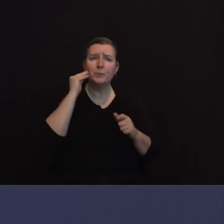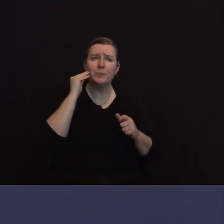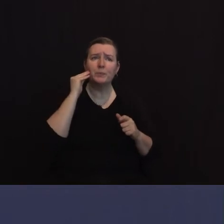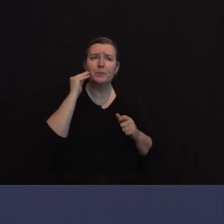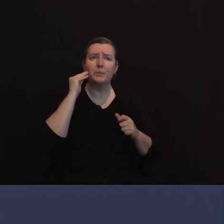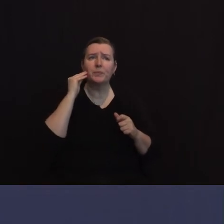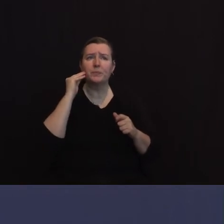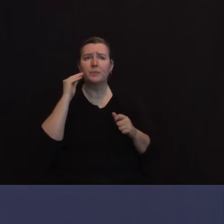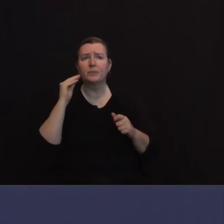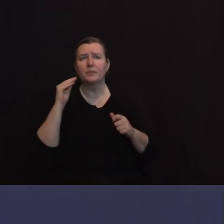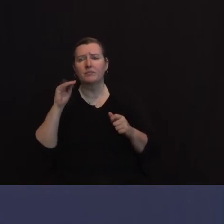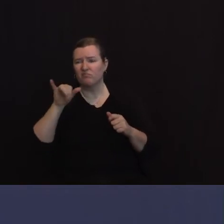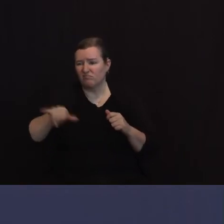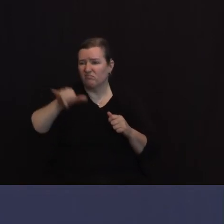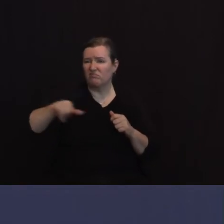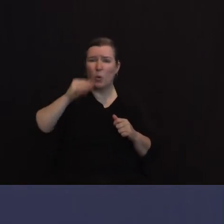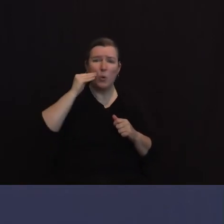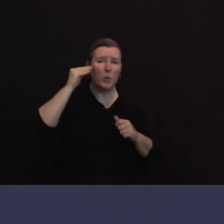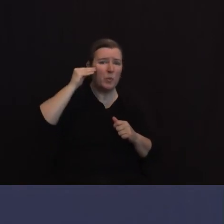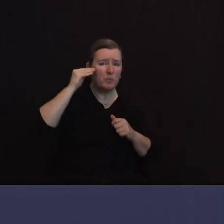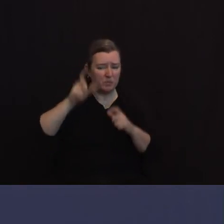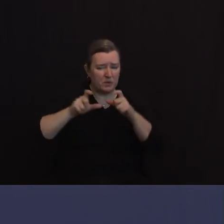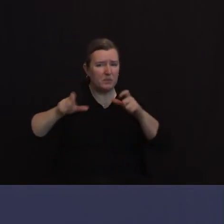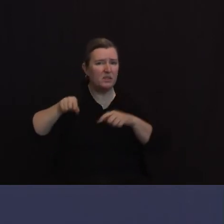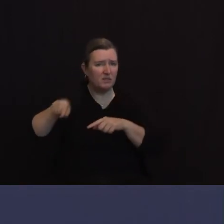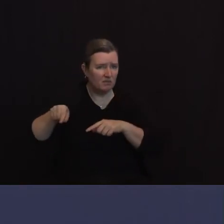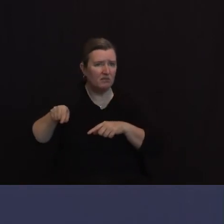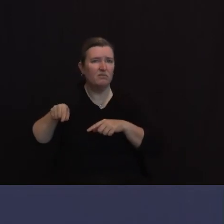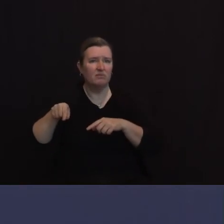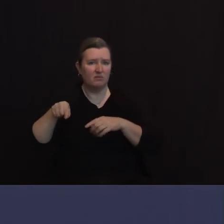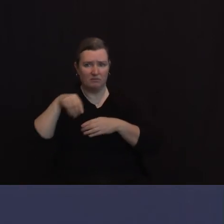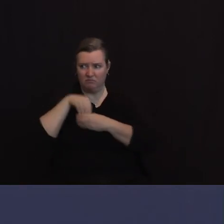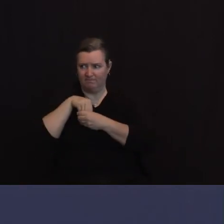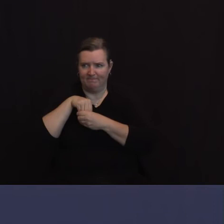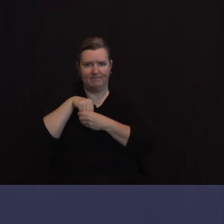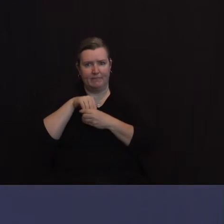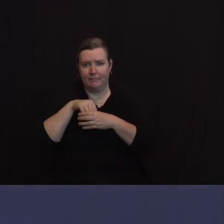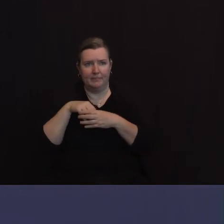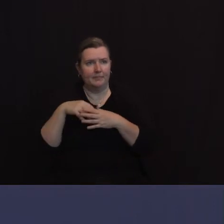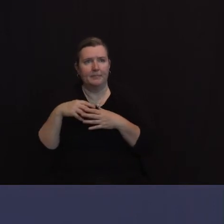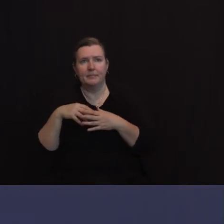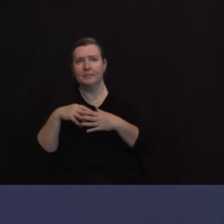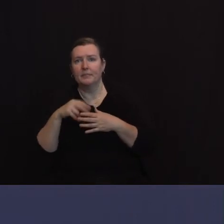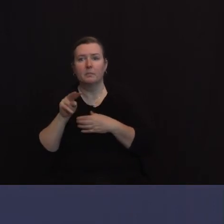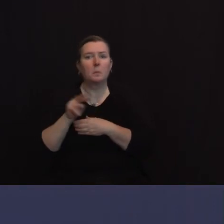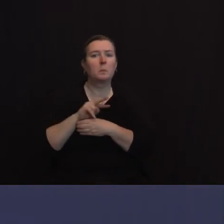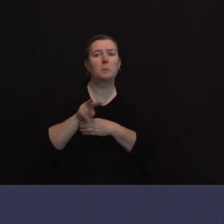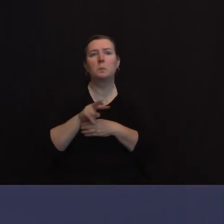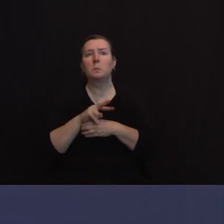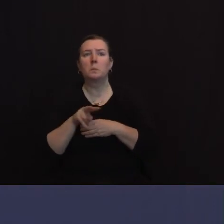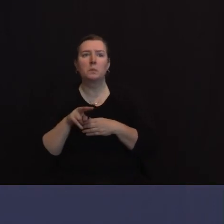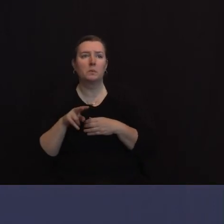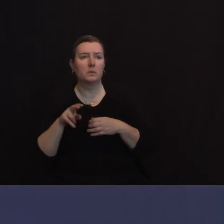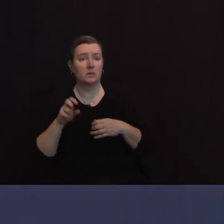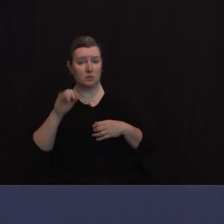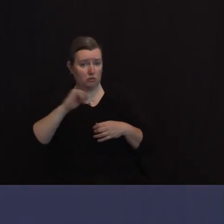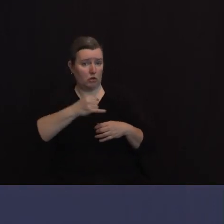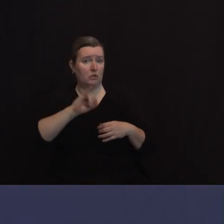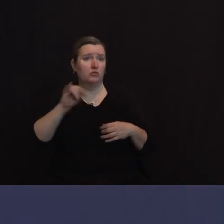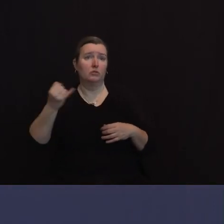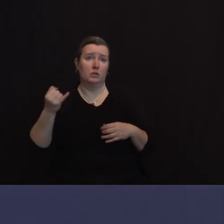on the outside looking in. That's a great place where you could envision the J&J vaccine making a